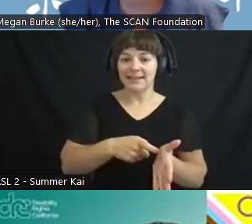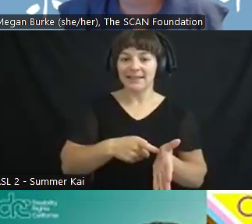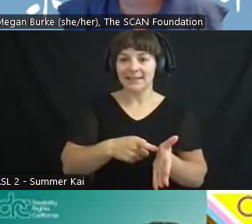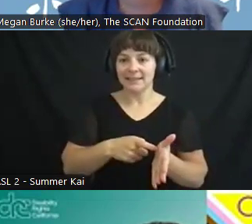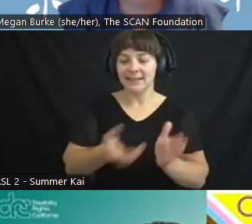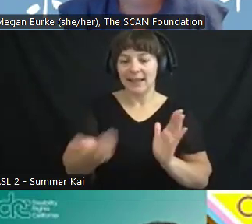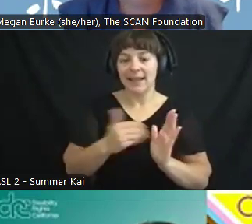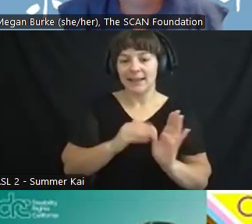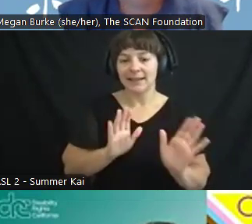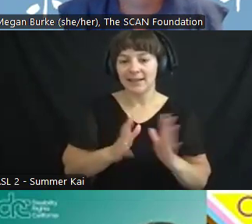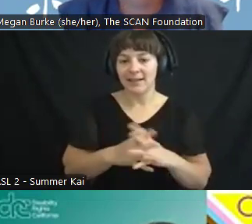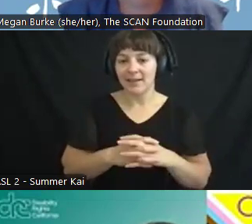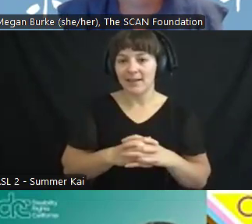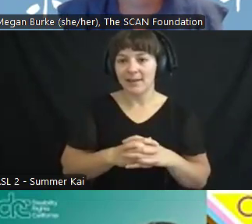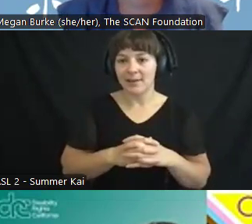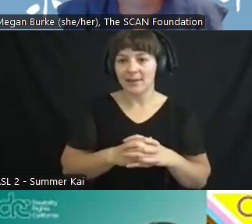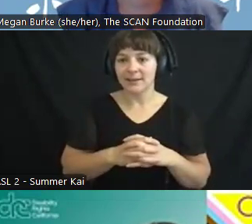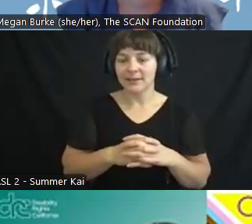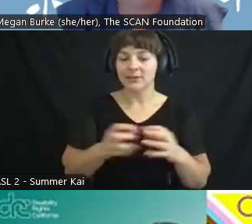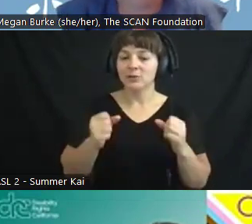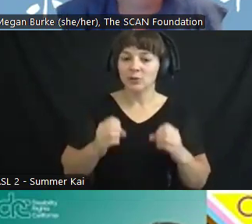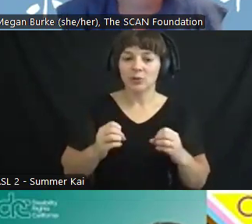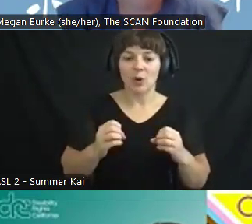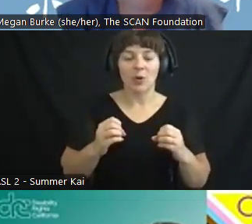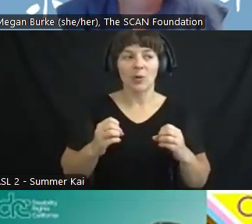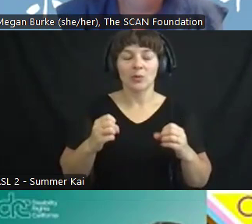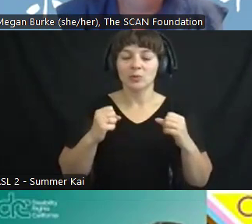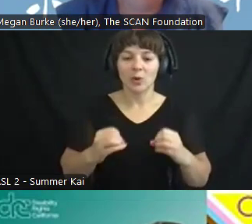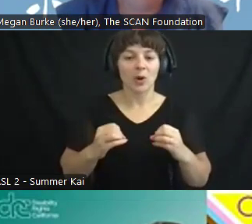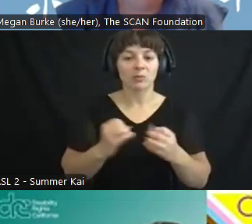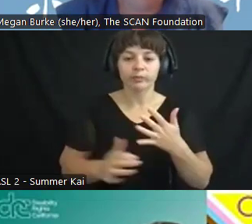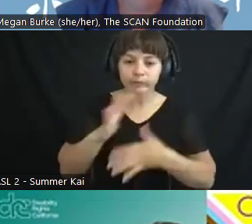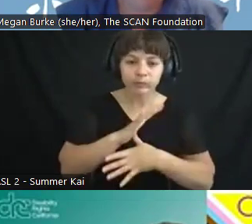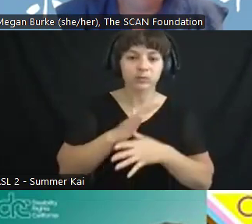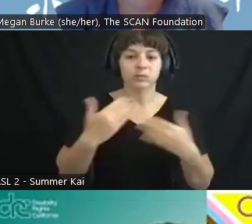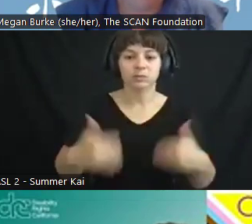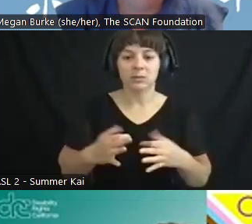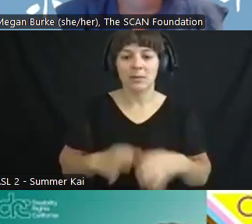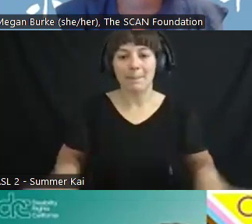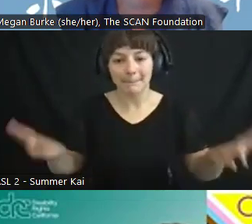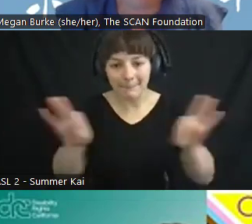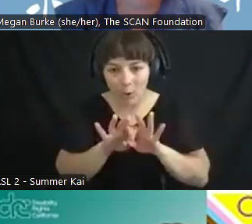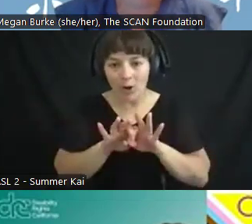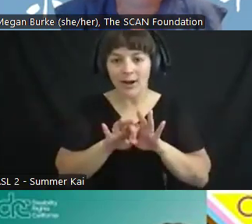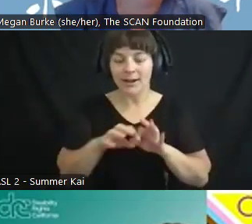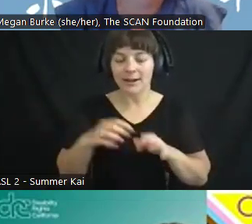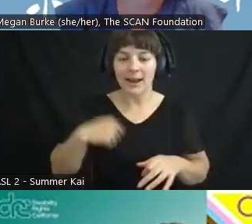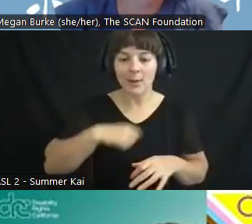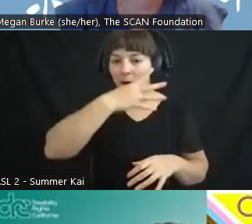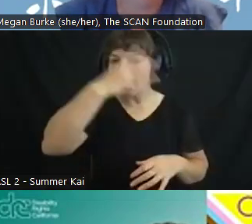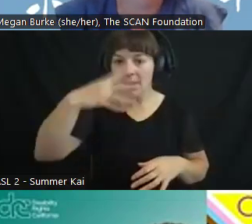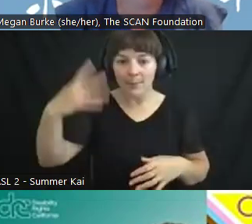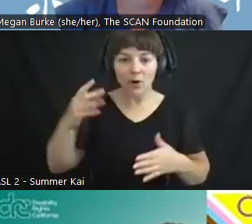again how important our immigrant population is